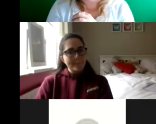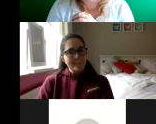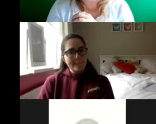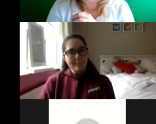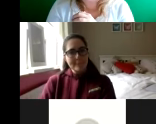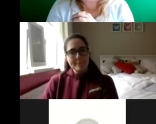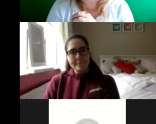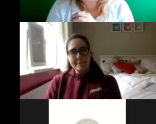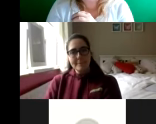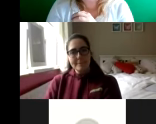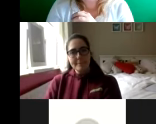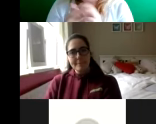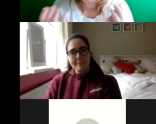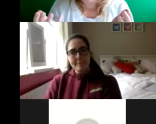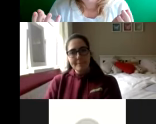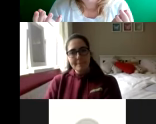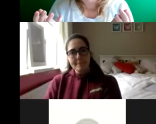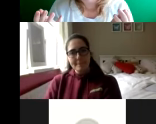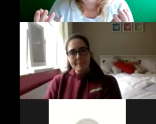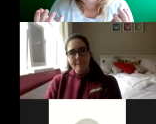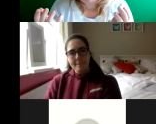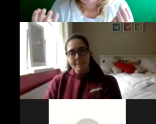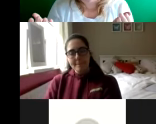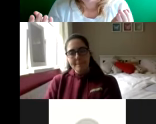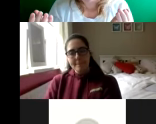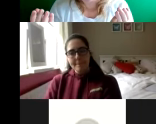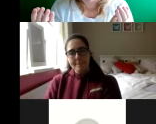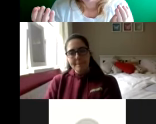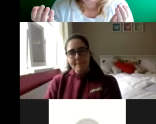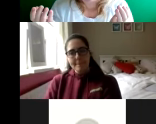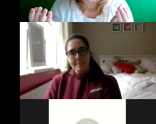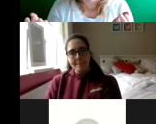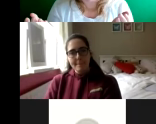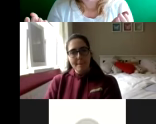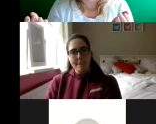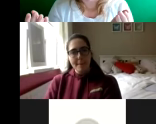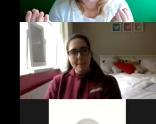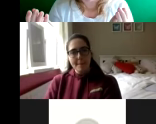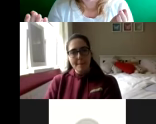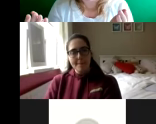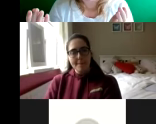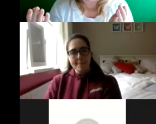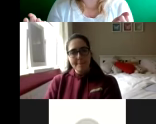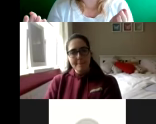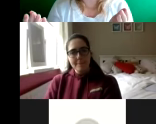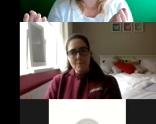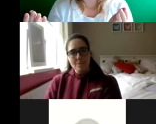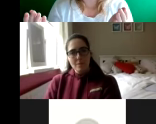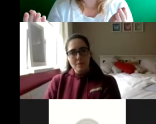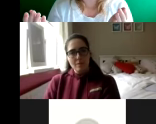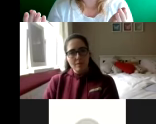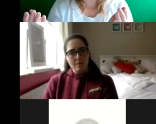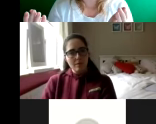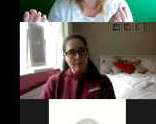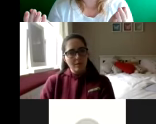to feck off or worse, is that what would be expected? Is that the typical script?